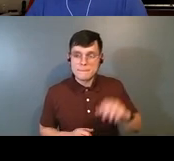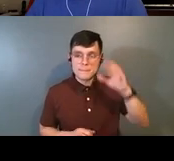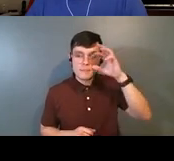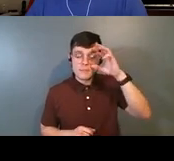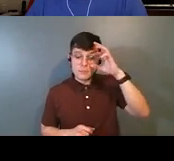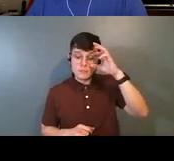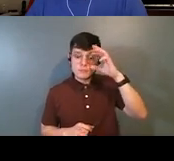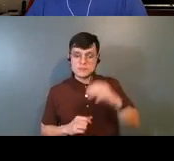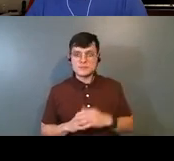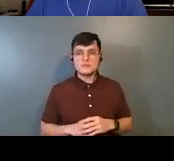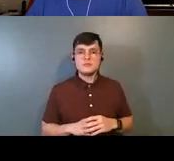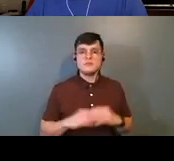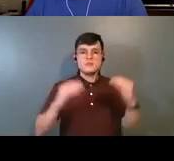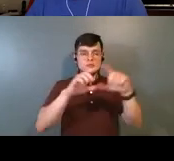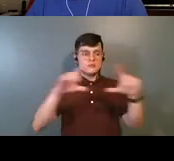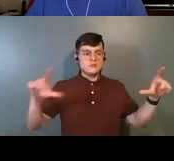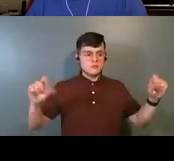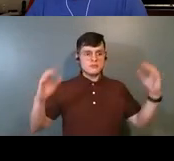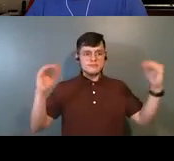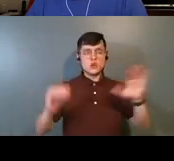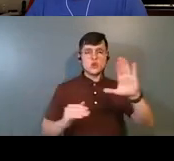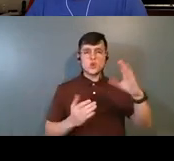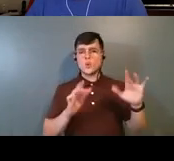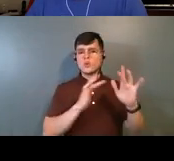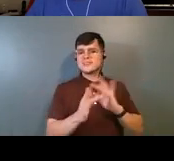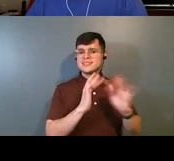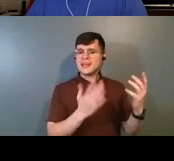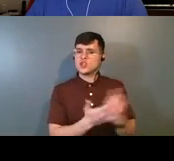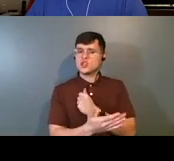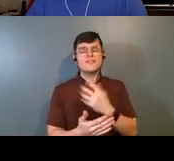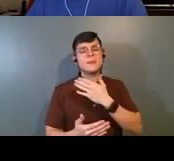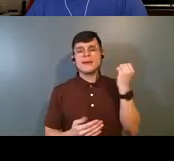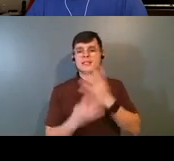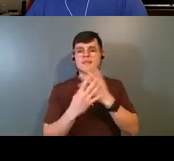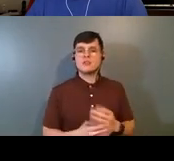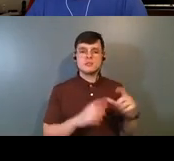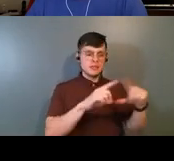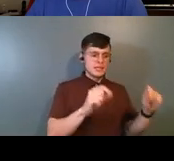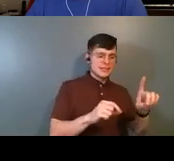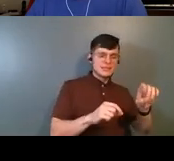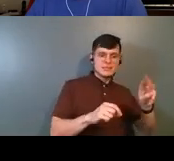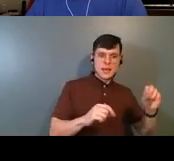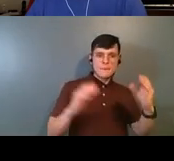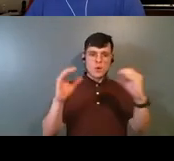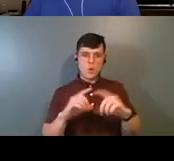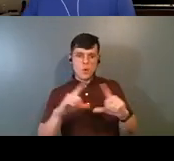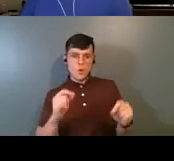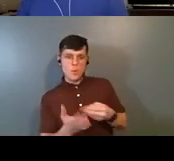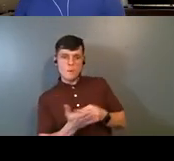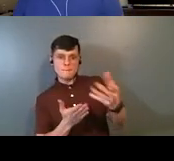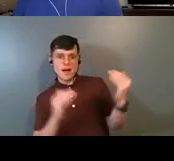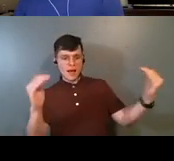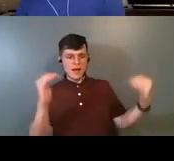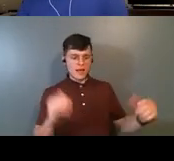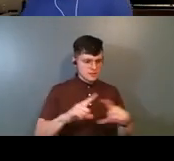$14,730 M-$255,730. Reset button. Heading level 2 your site deserves the best filtering. Visited link demo. Visited link buy. Visited link graphic logo. Link my account. Link support.